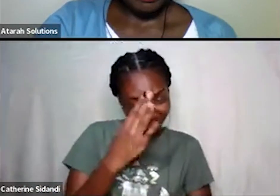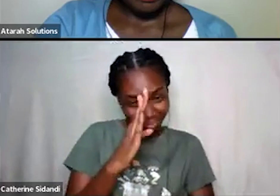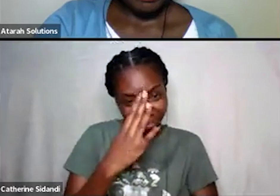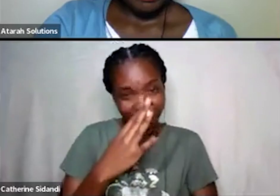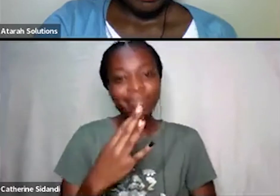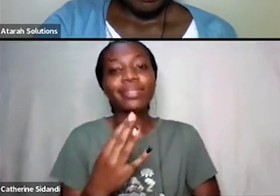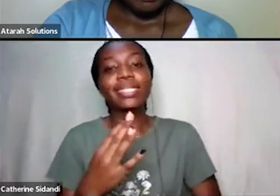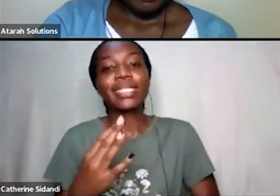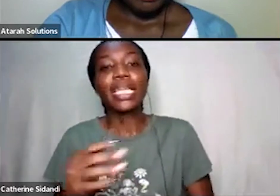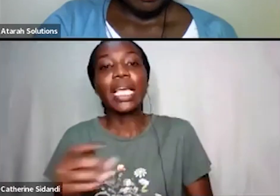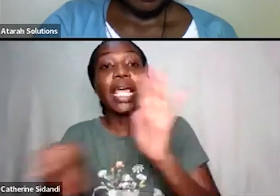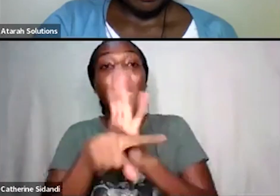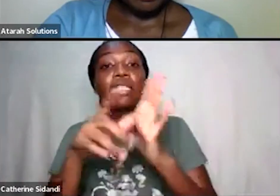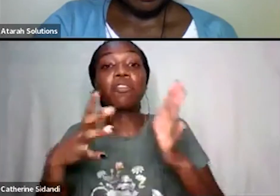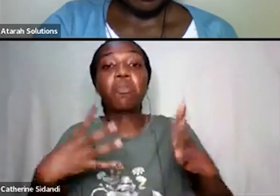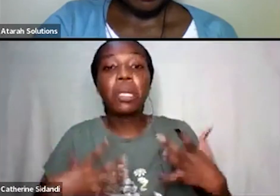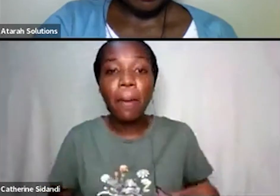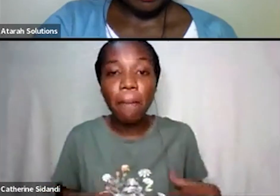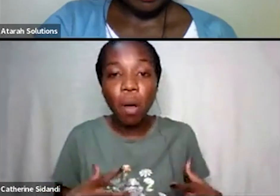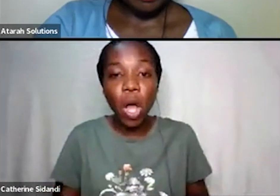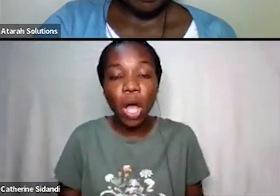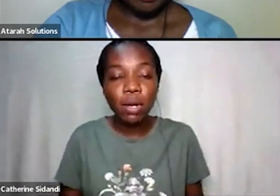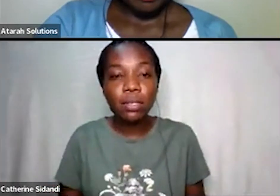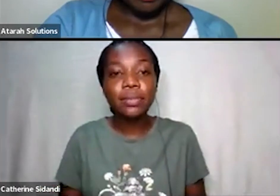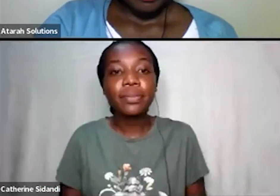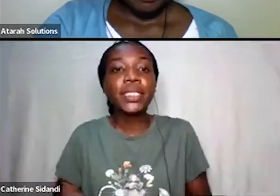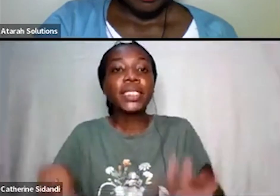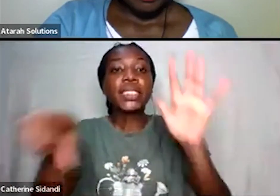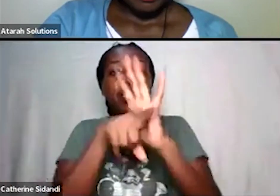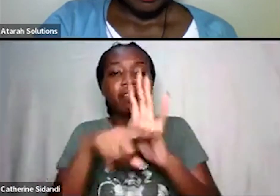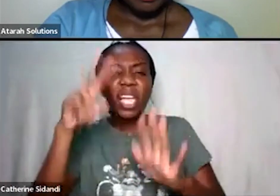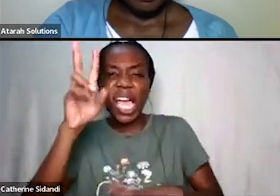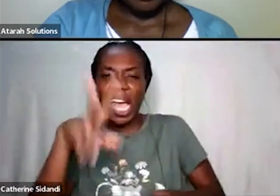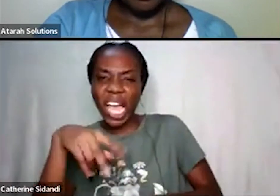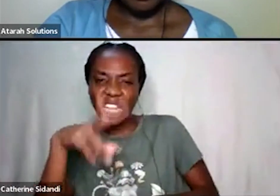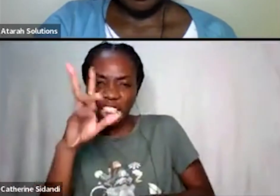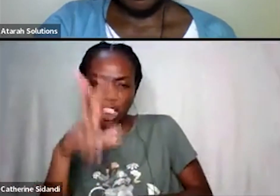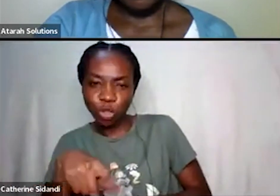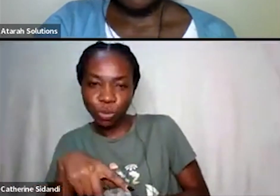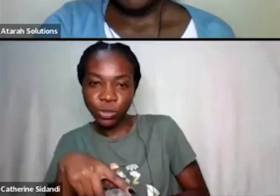procrastination, negative people, negative